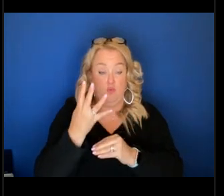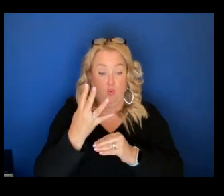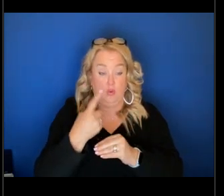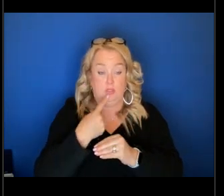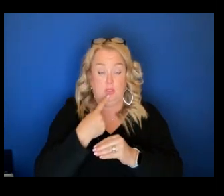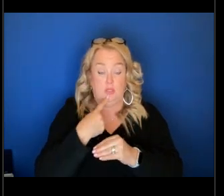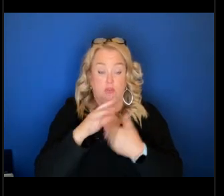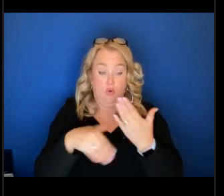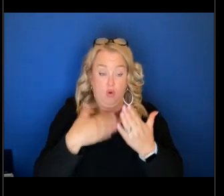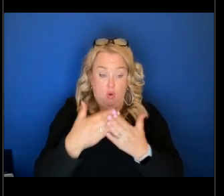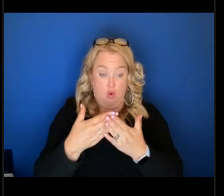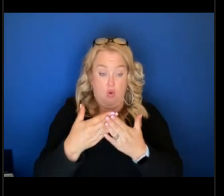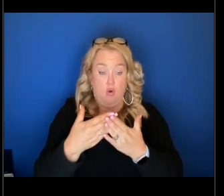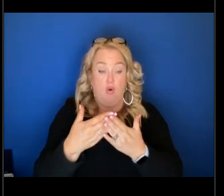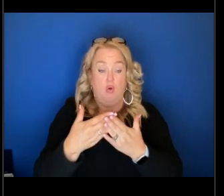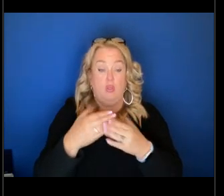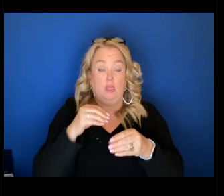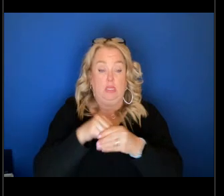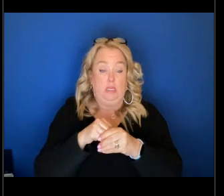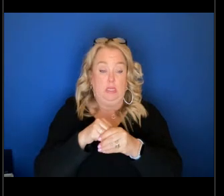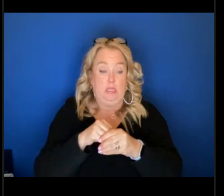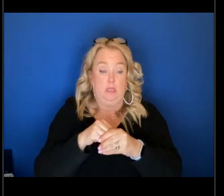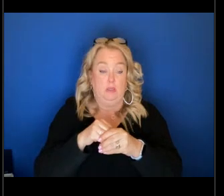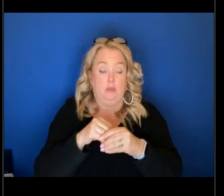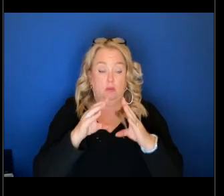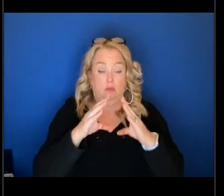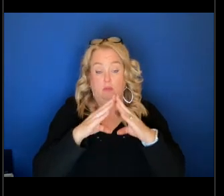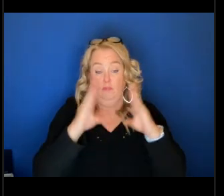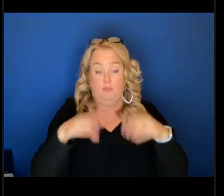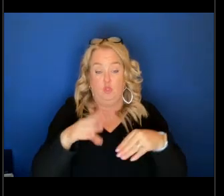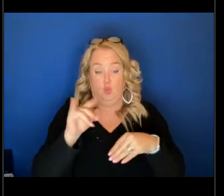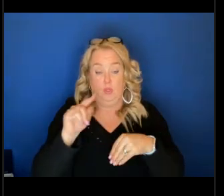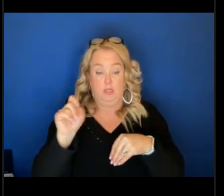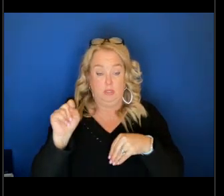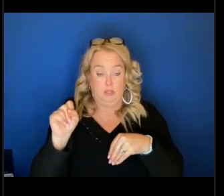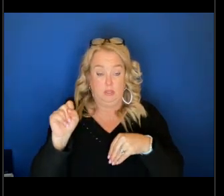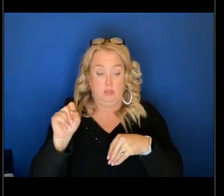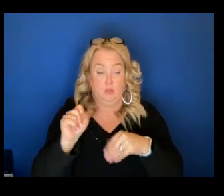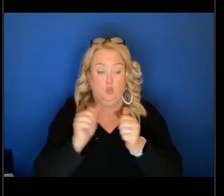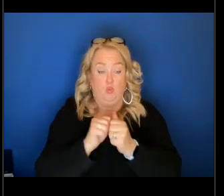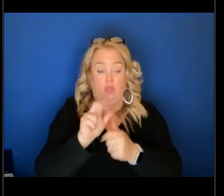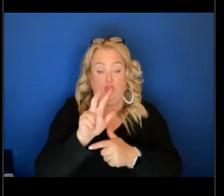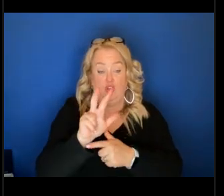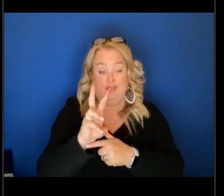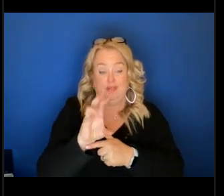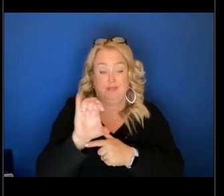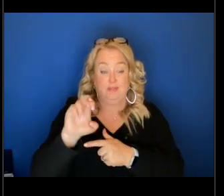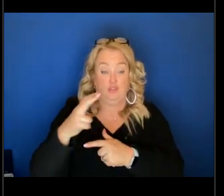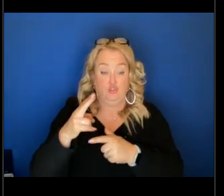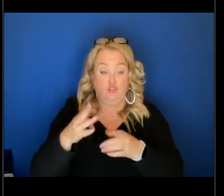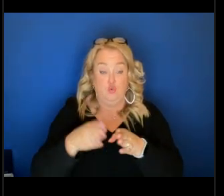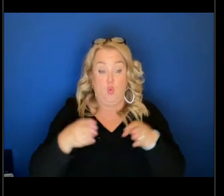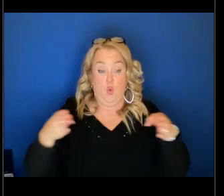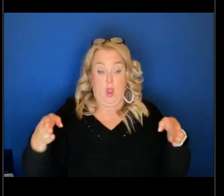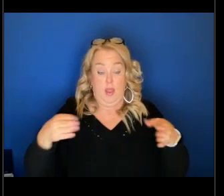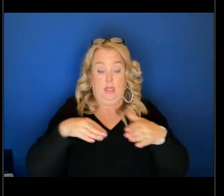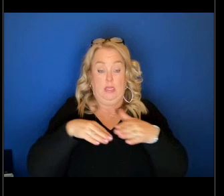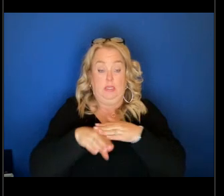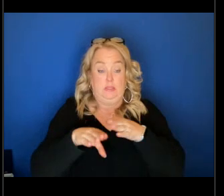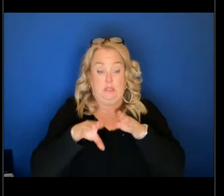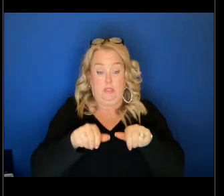all premises within covered multifamily dwelling units contain a 36-inch wide accessible